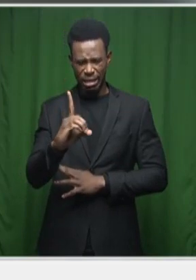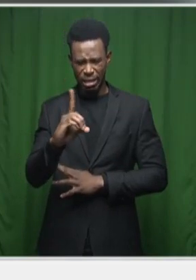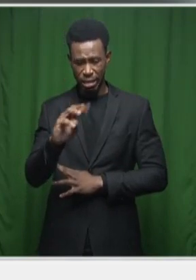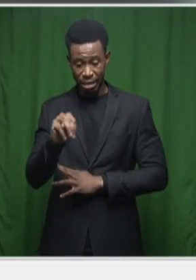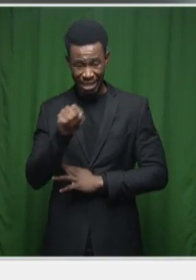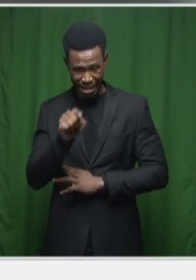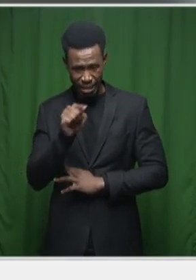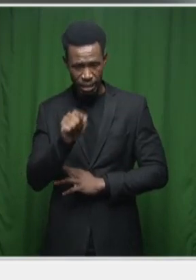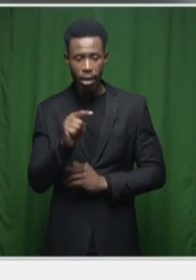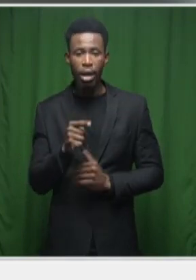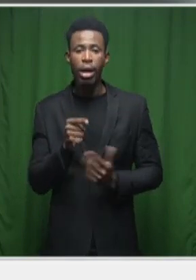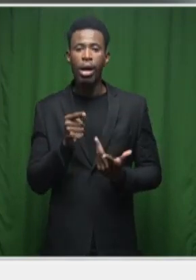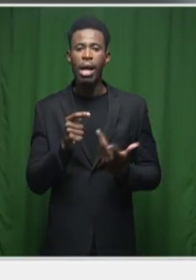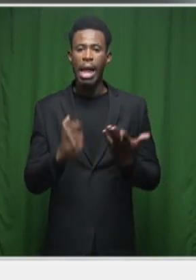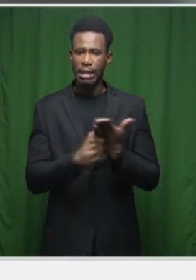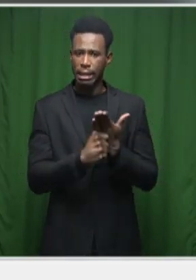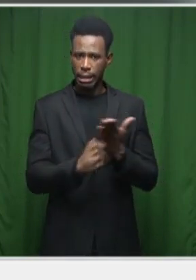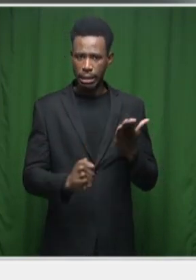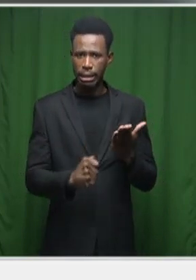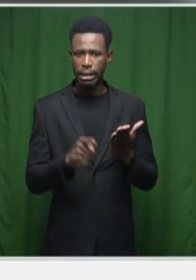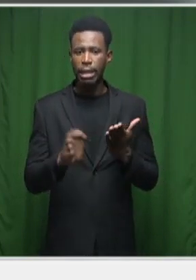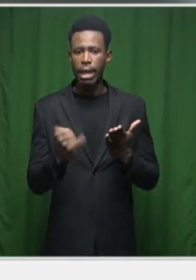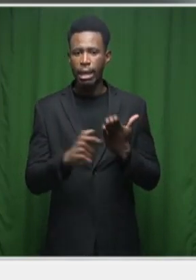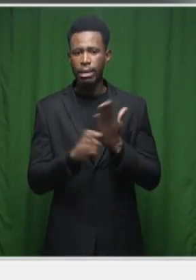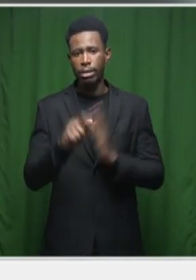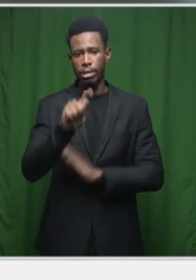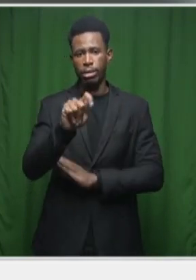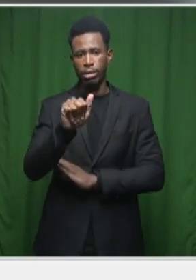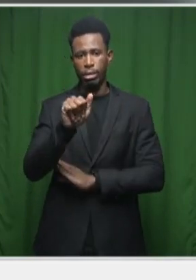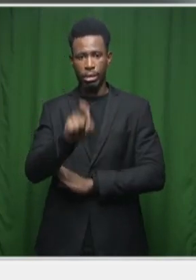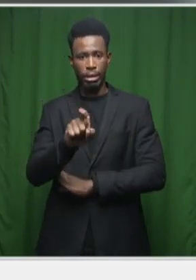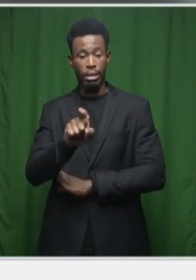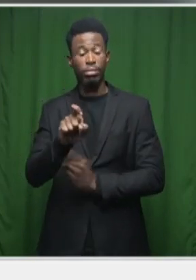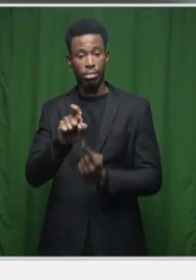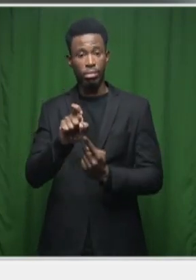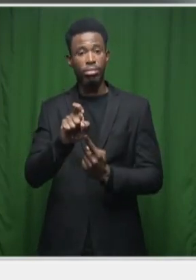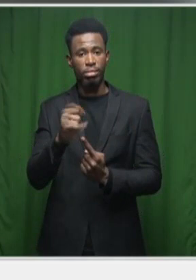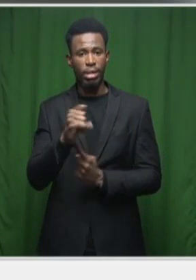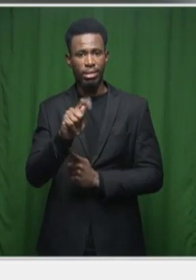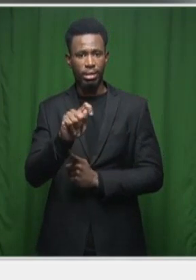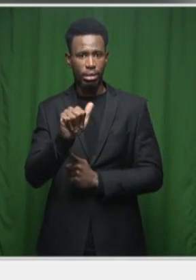carbon border tax. So it's gonna be, levied on